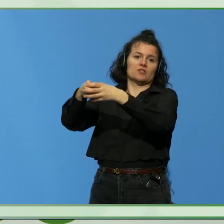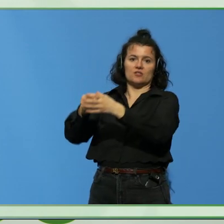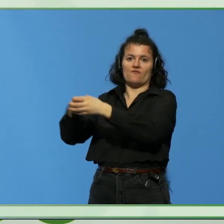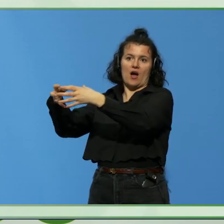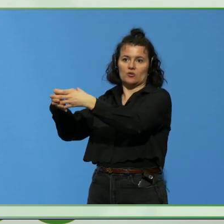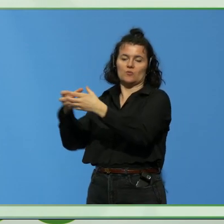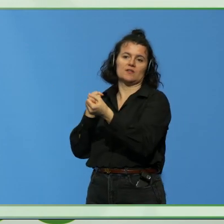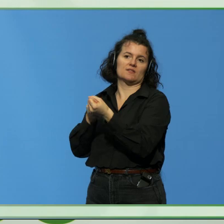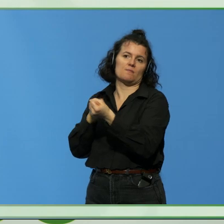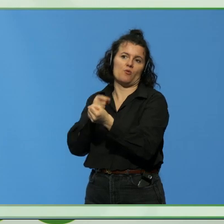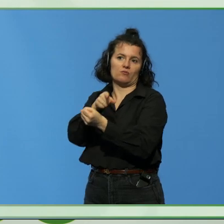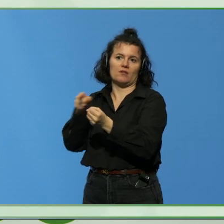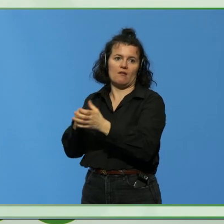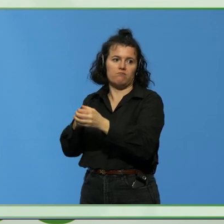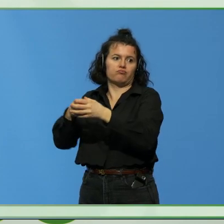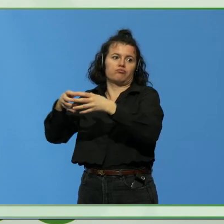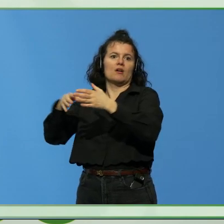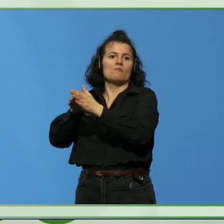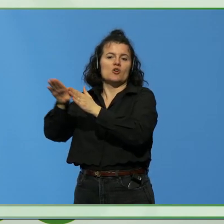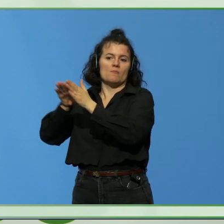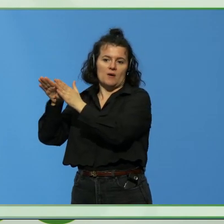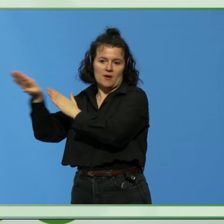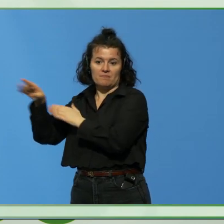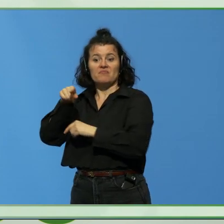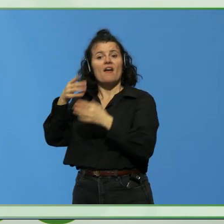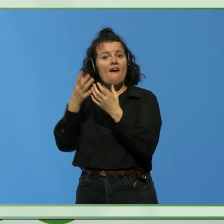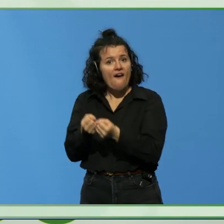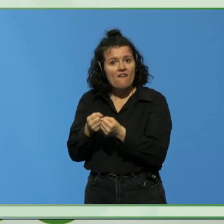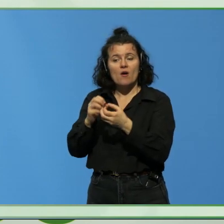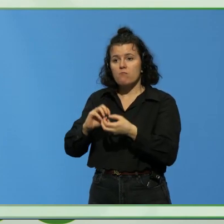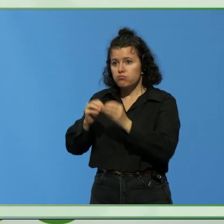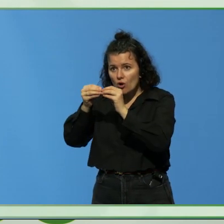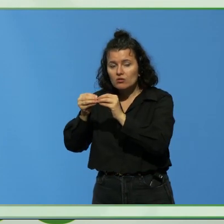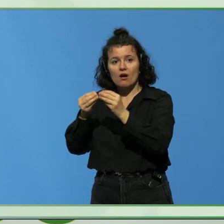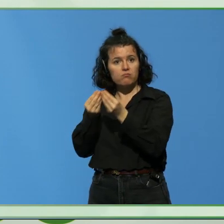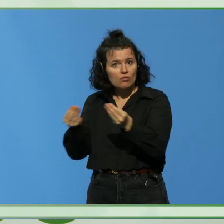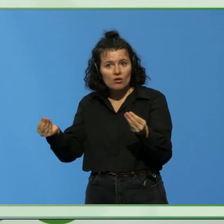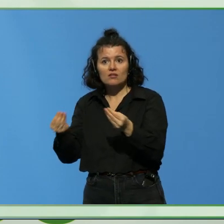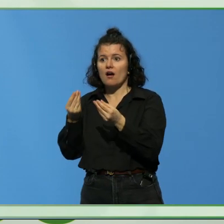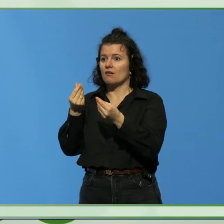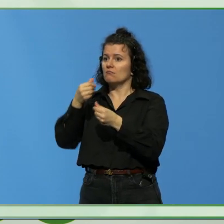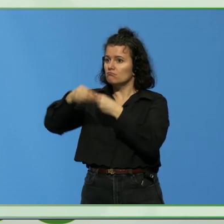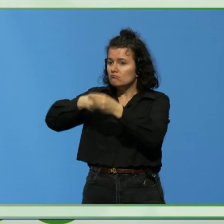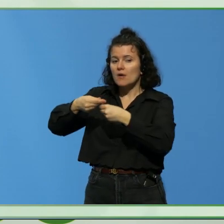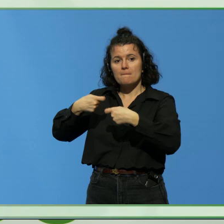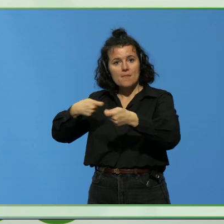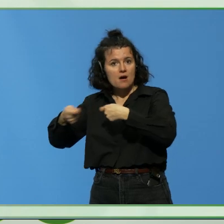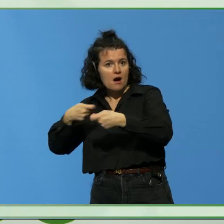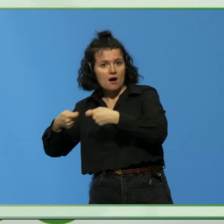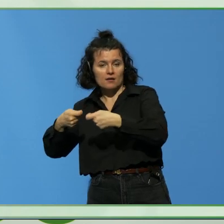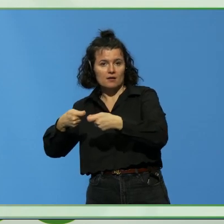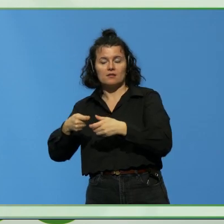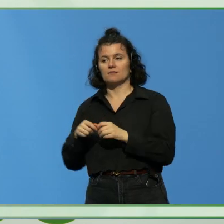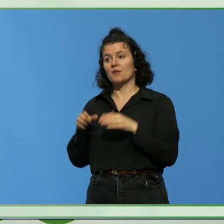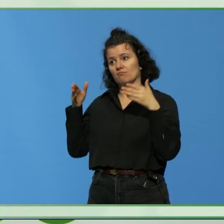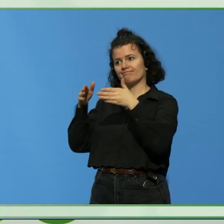validated their product, they have achieved product market fit, they have traction, they are generating revenue. And we decided to focus in the Asia-Pacific